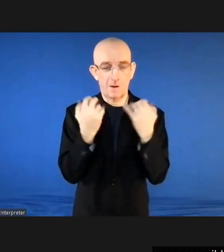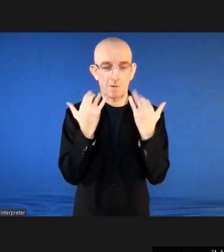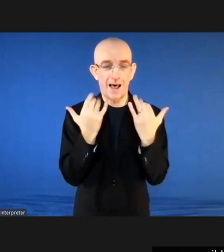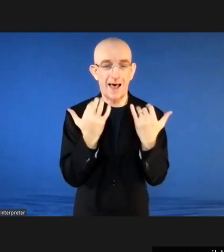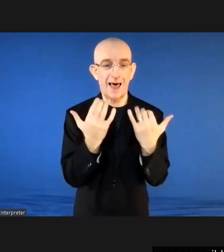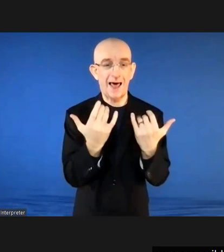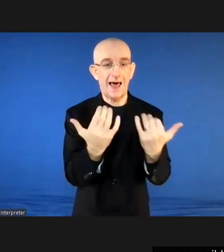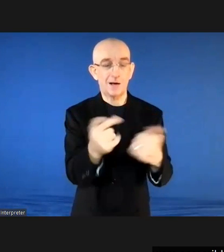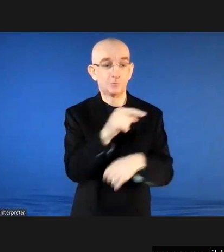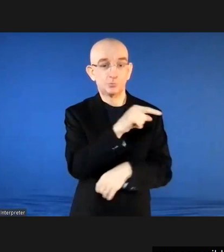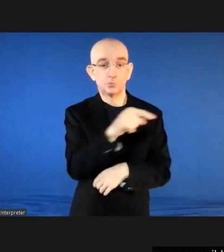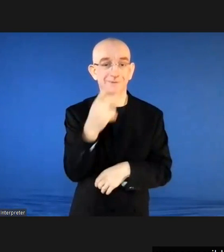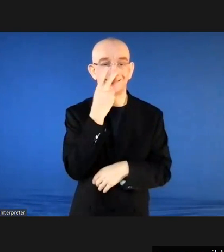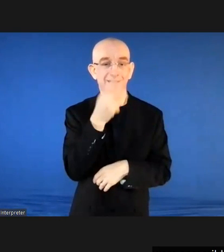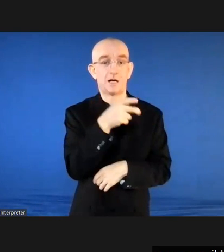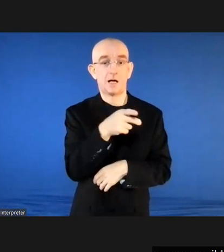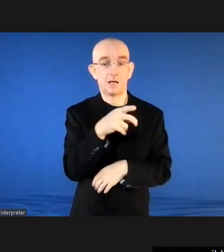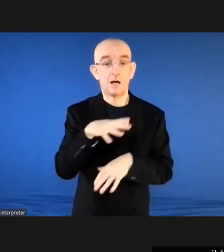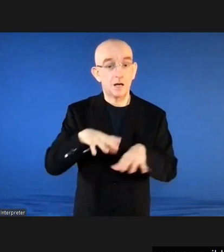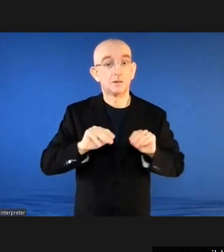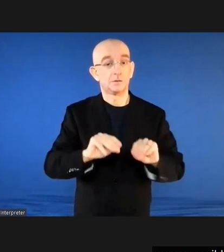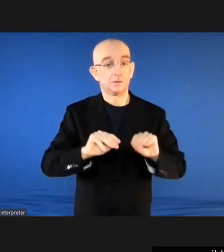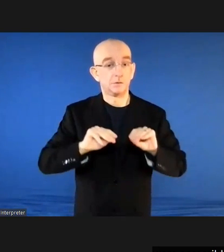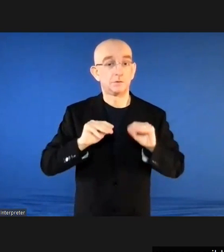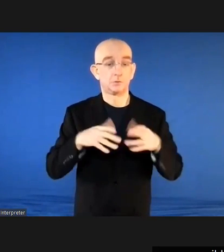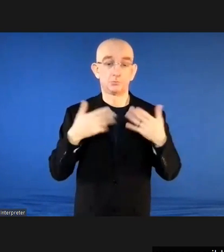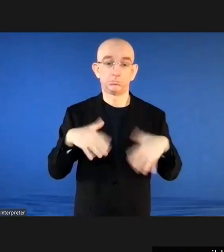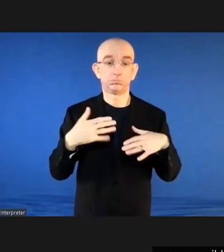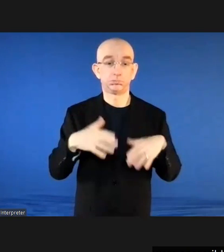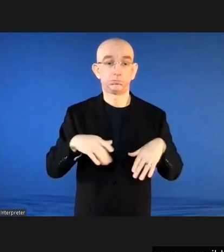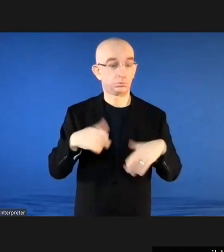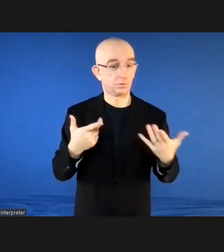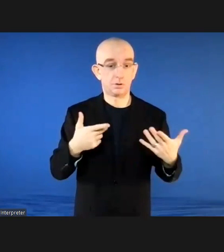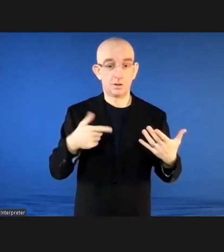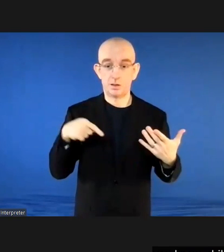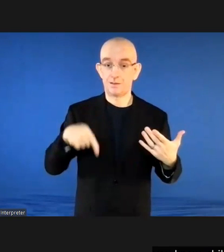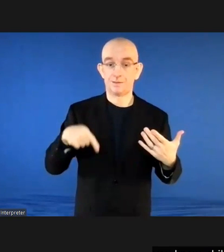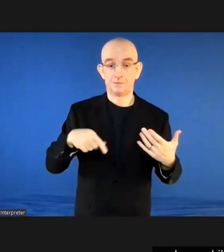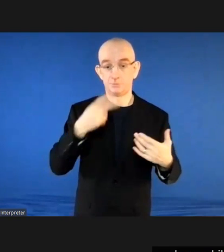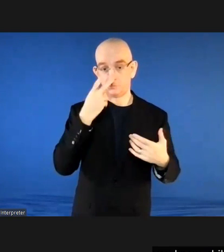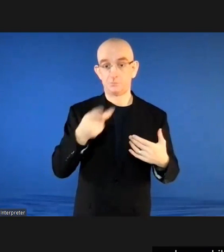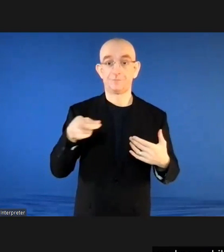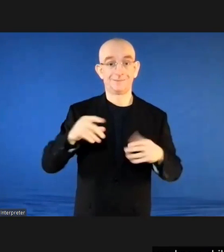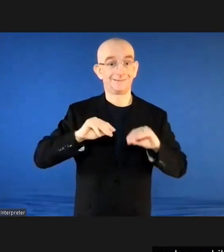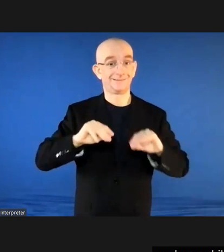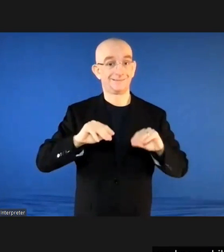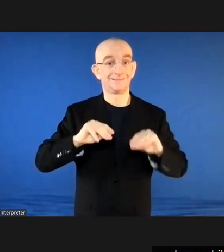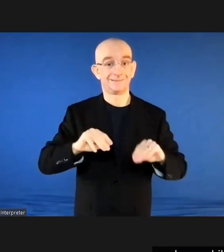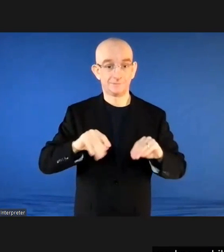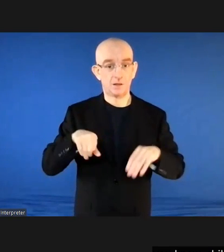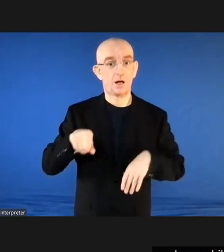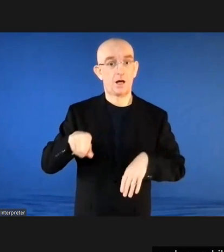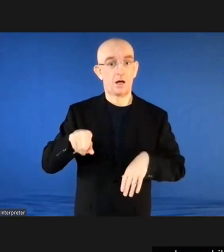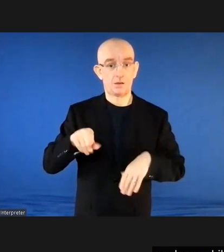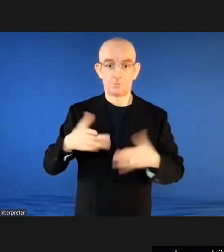or the teaching that we saw was by rote anyway. And so with children, with teachers asking questions and children